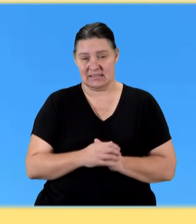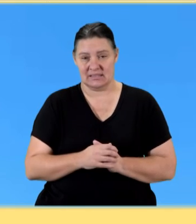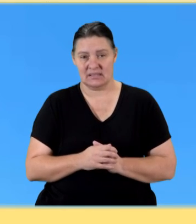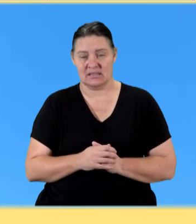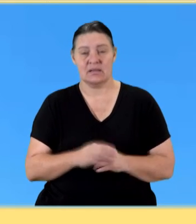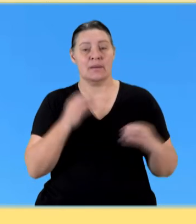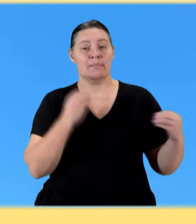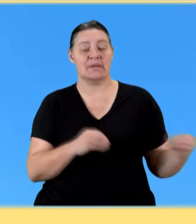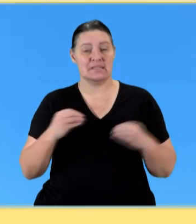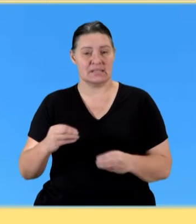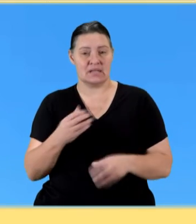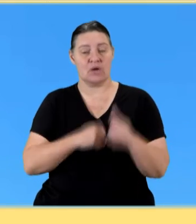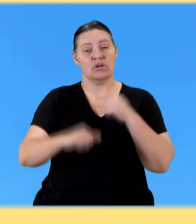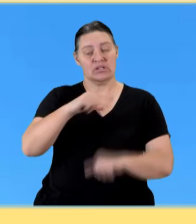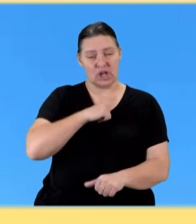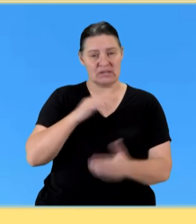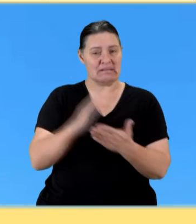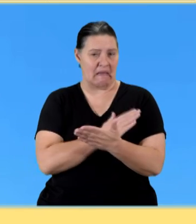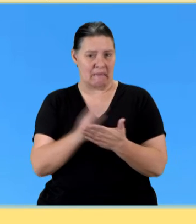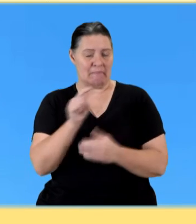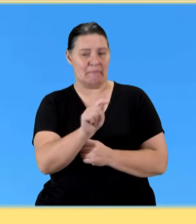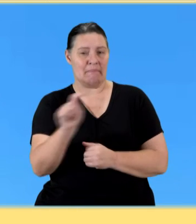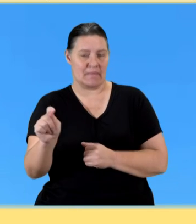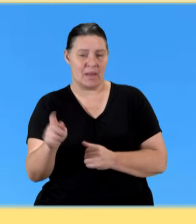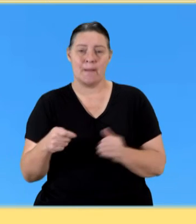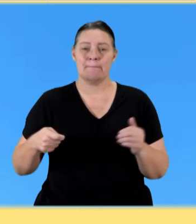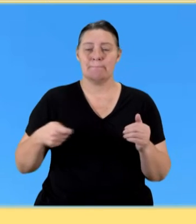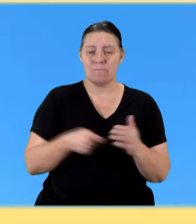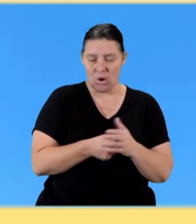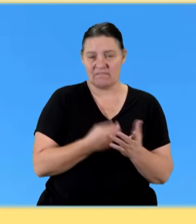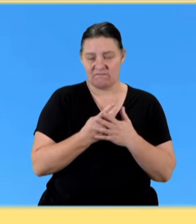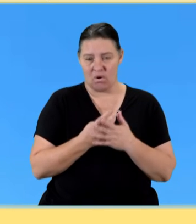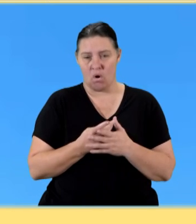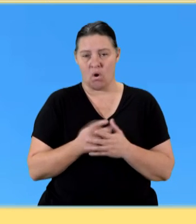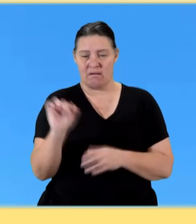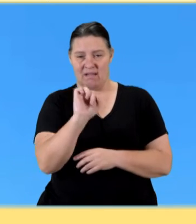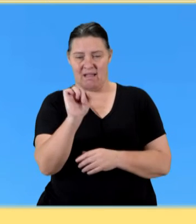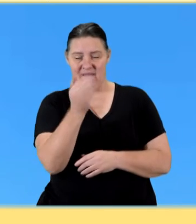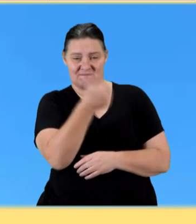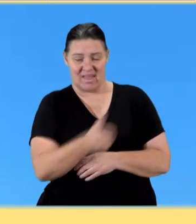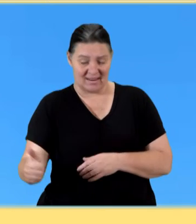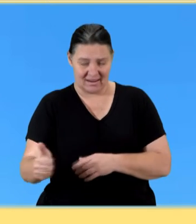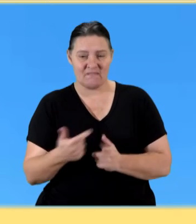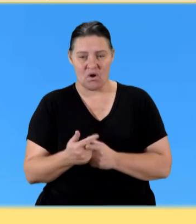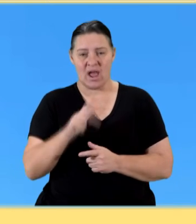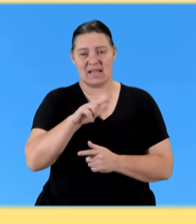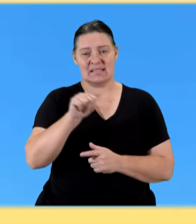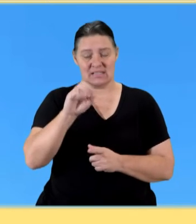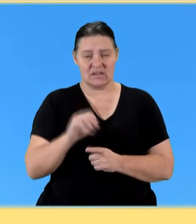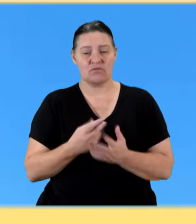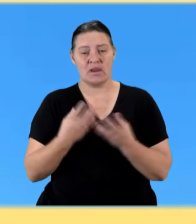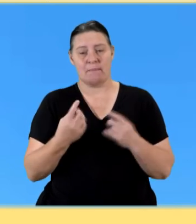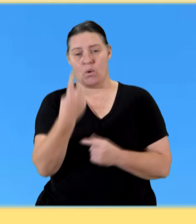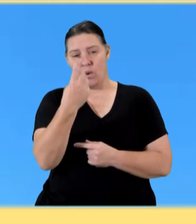D, the business returned some parts bought for the delivery van to the value of 860 to Number